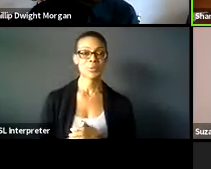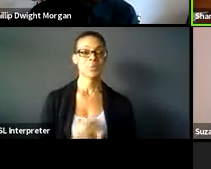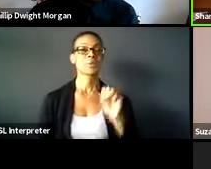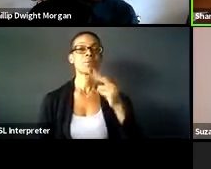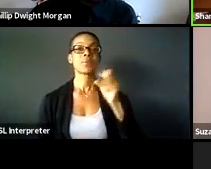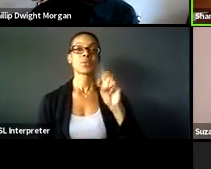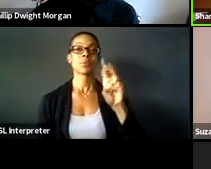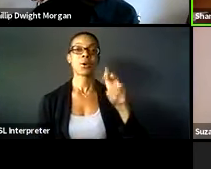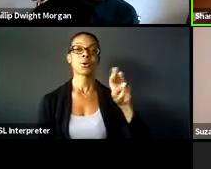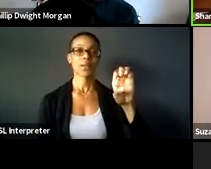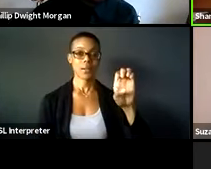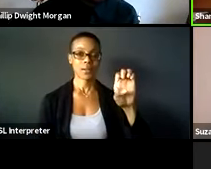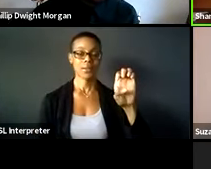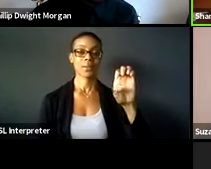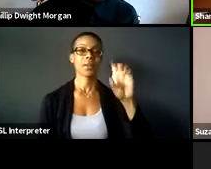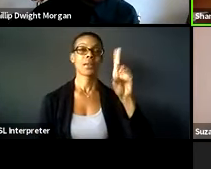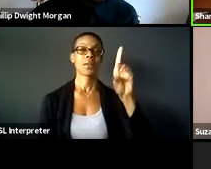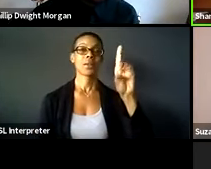Dubow,